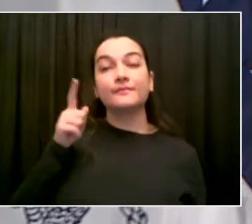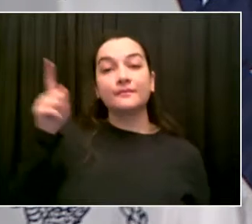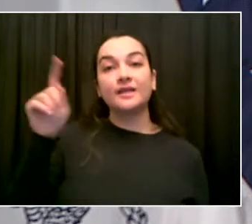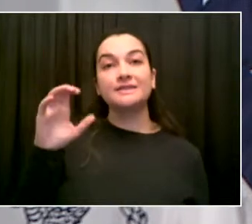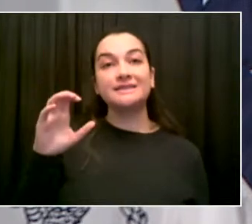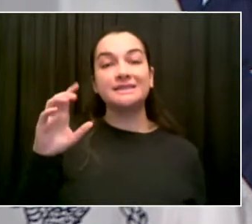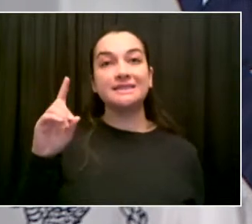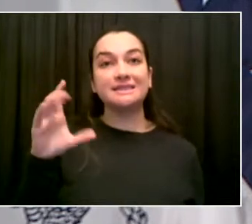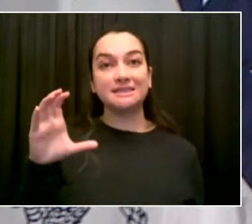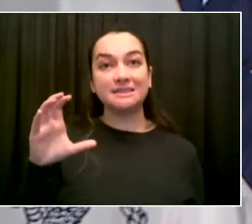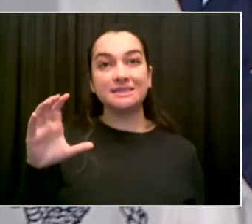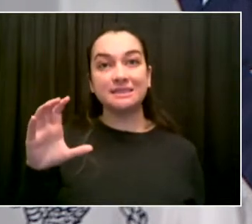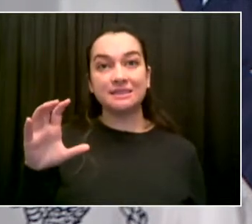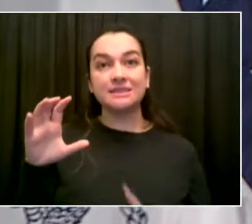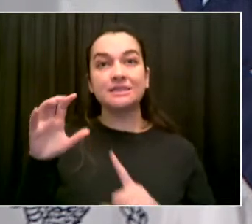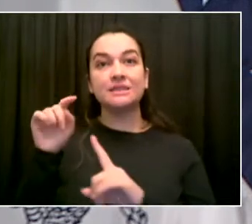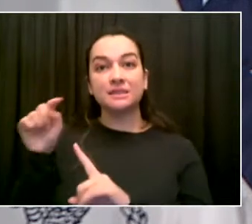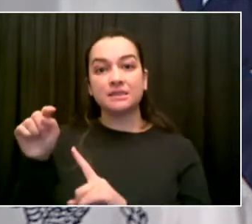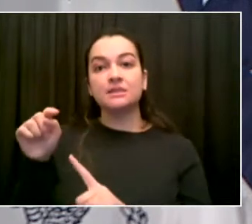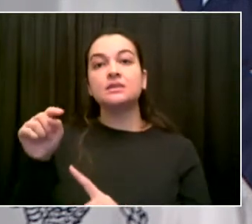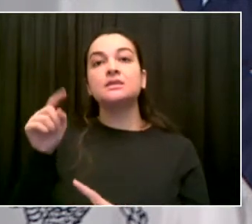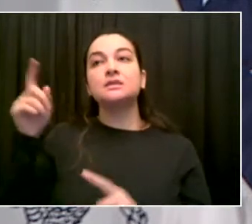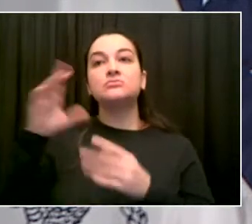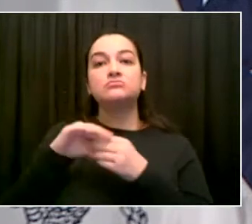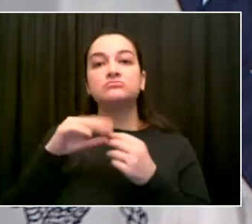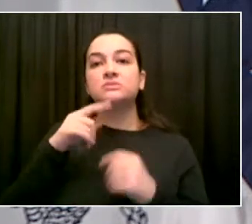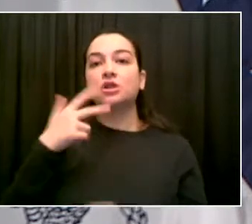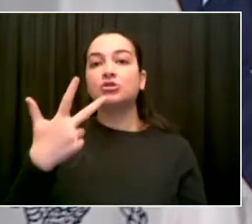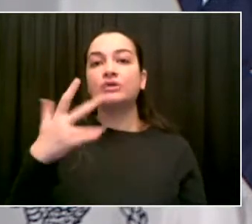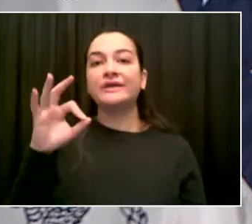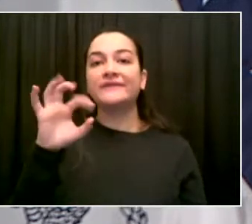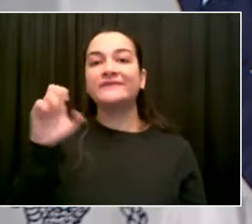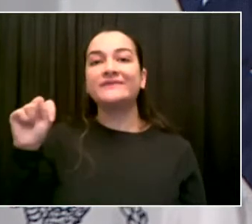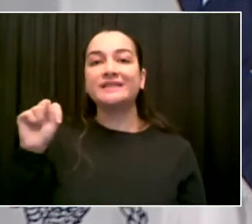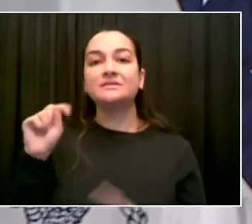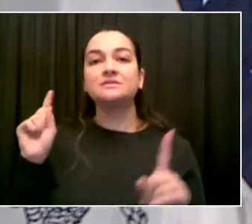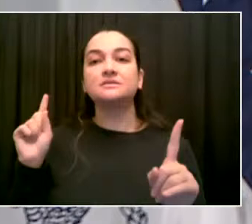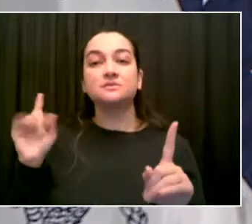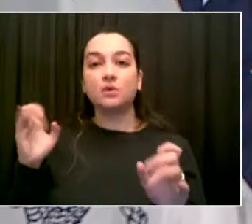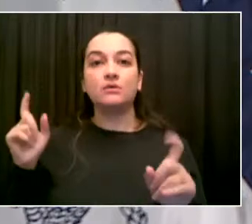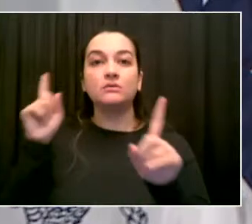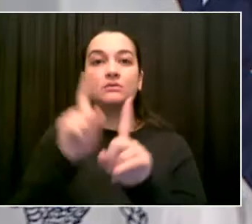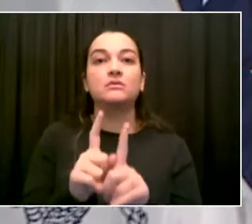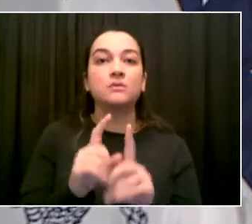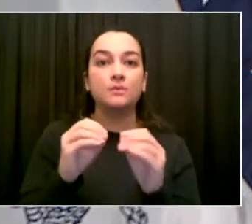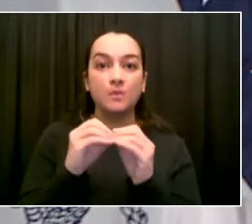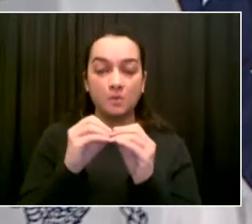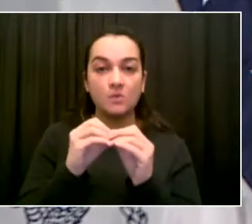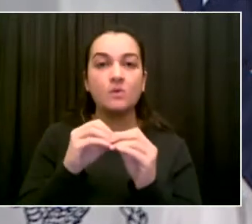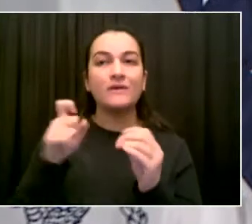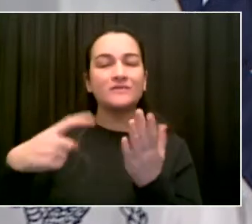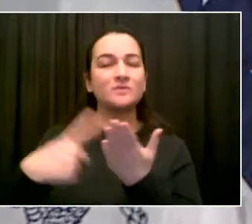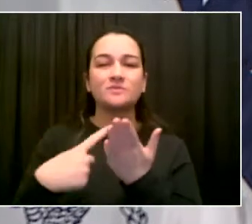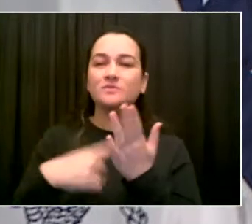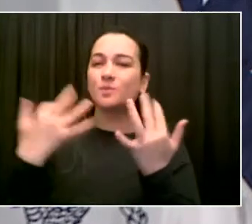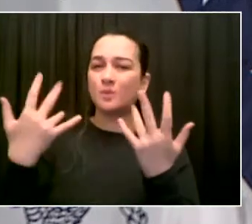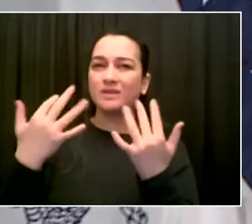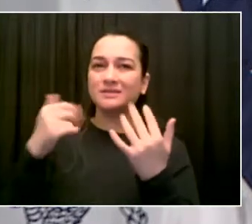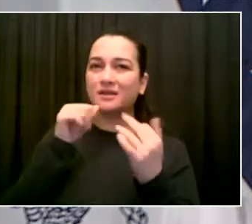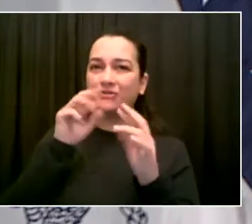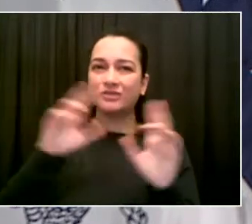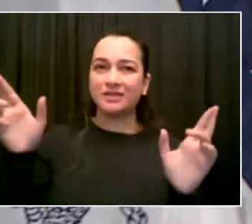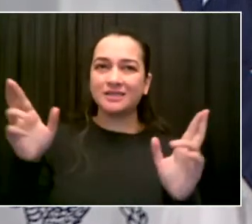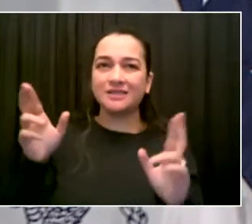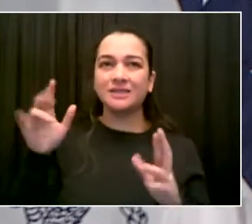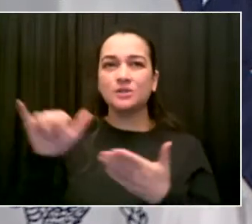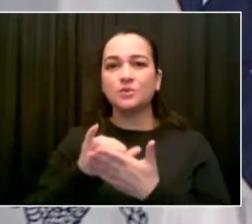more to say in the coming days on what we're hearing from the state and how we're going to proceed. The opt-in is to give us the information that when everything is